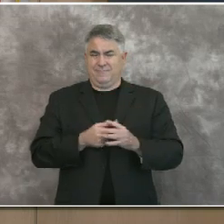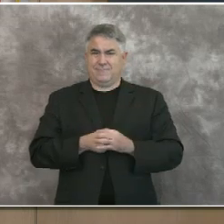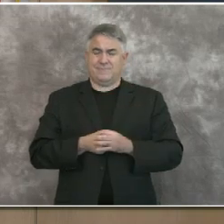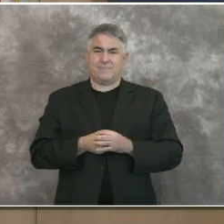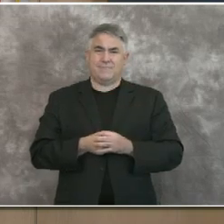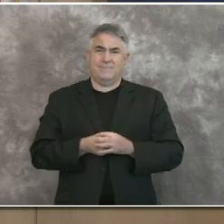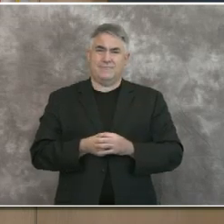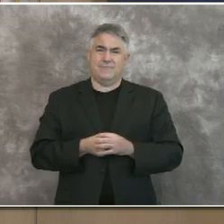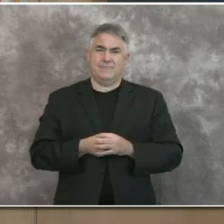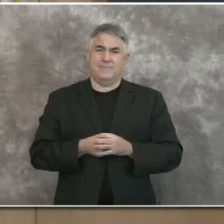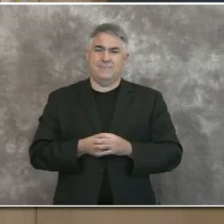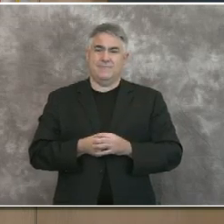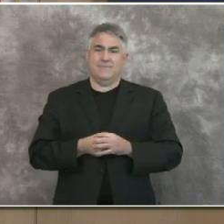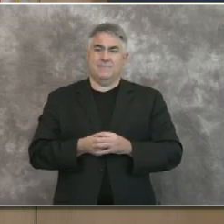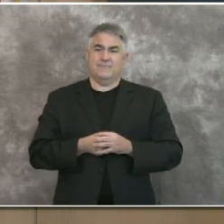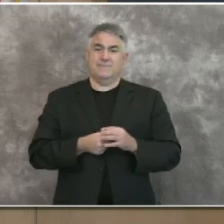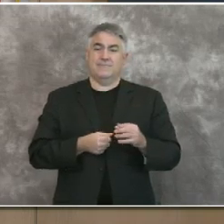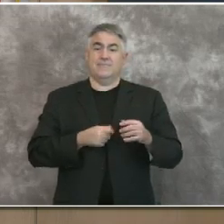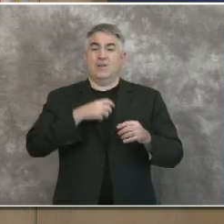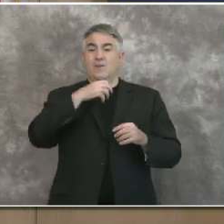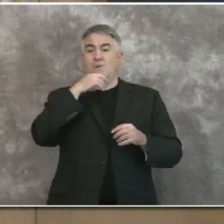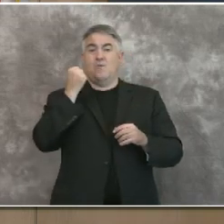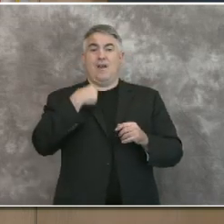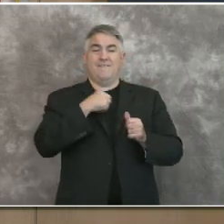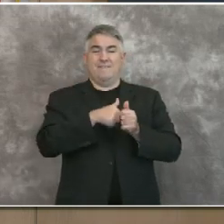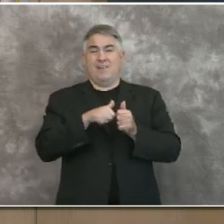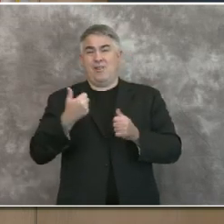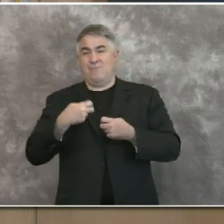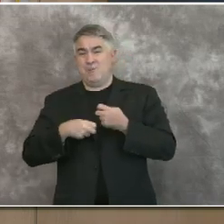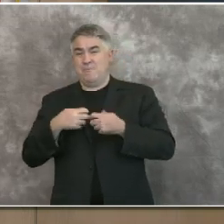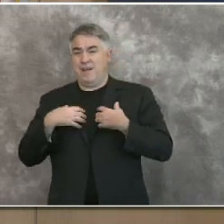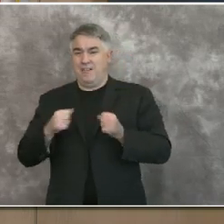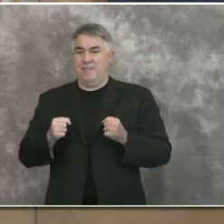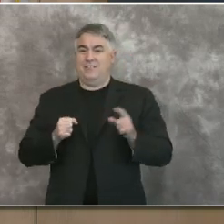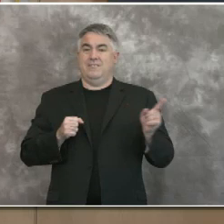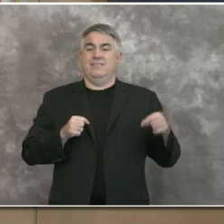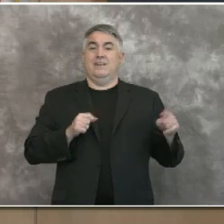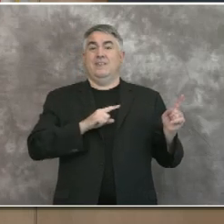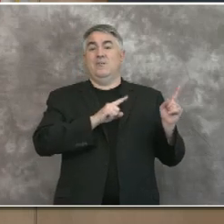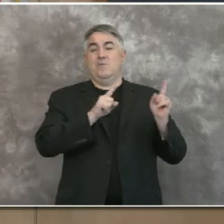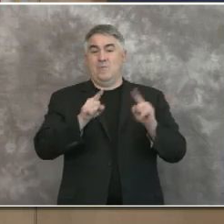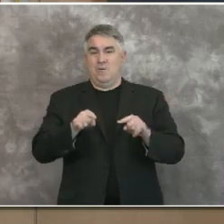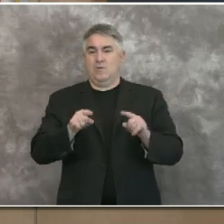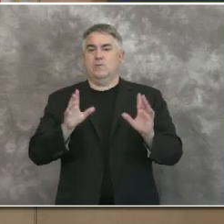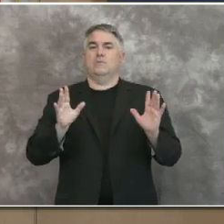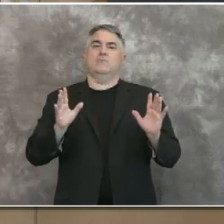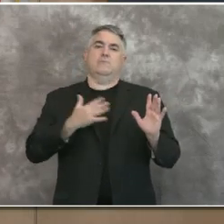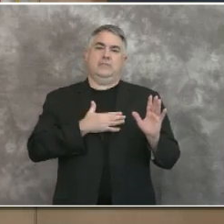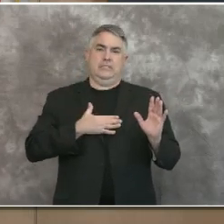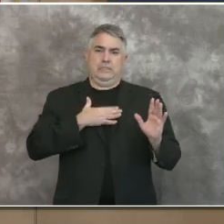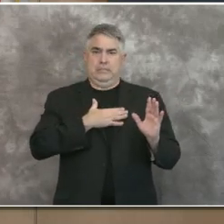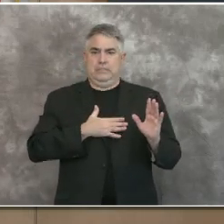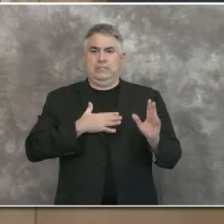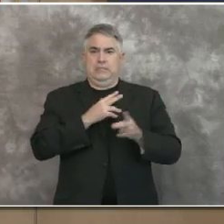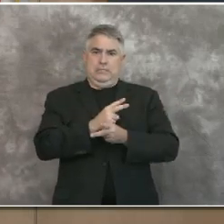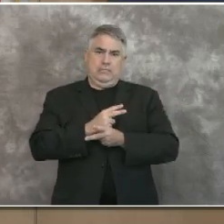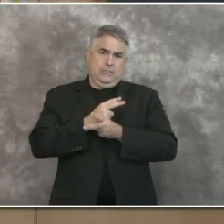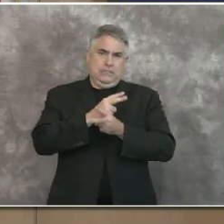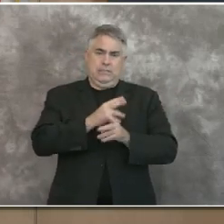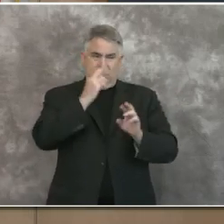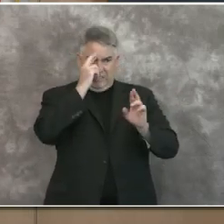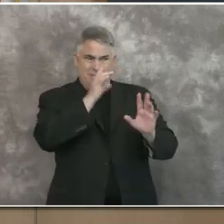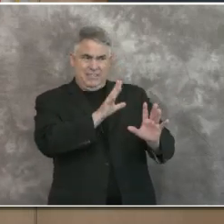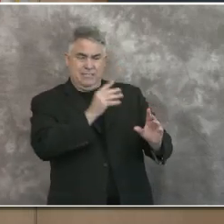are elderly or have underlying health conditions do attend, we urge you to exercise extreme caution because you are at